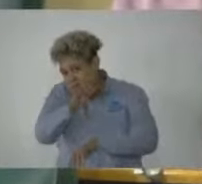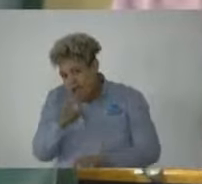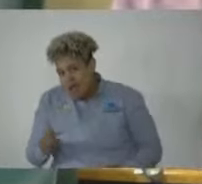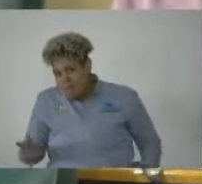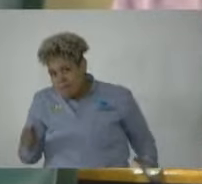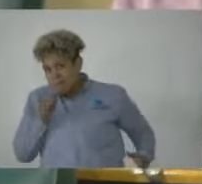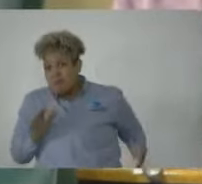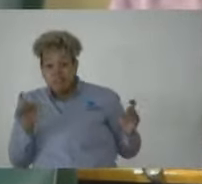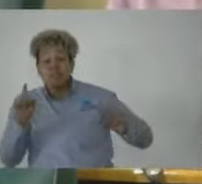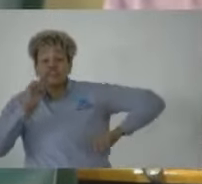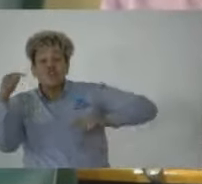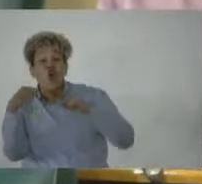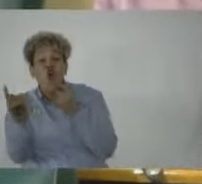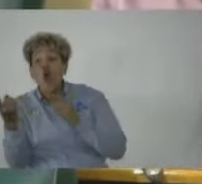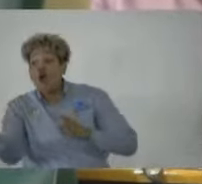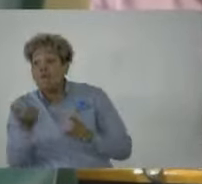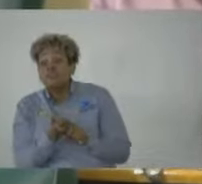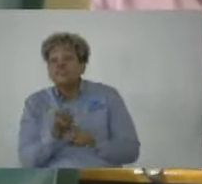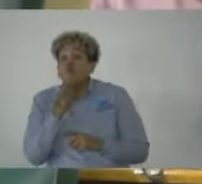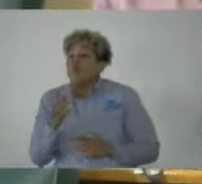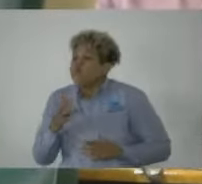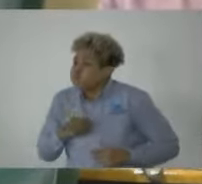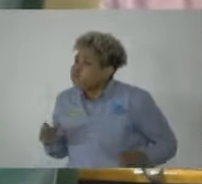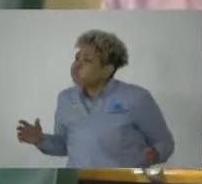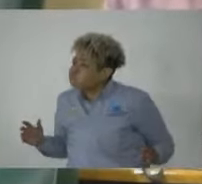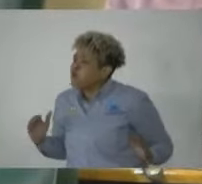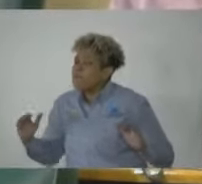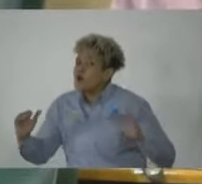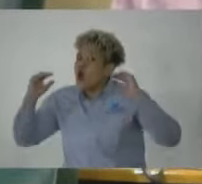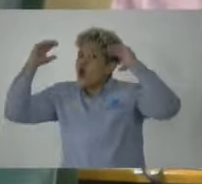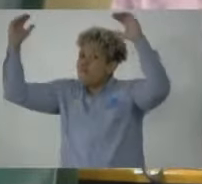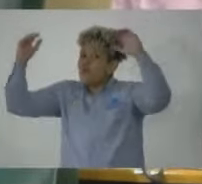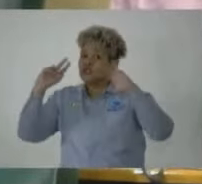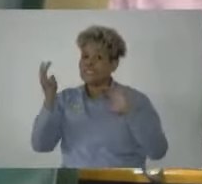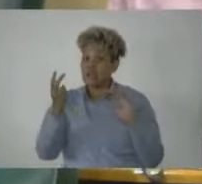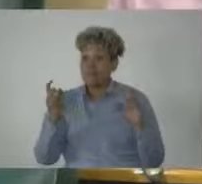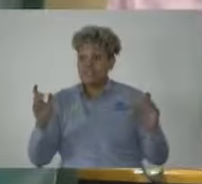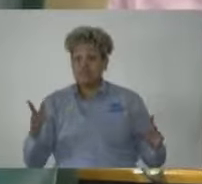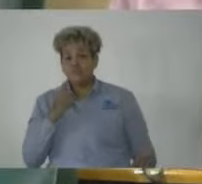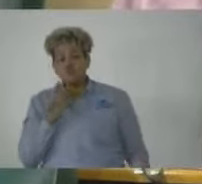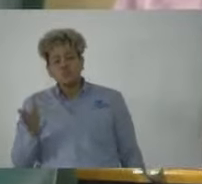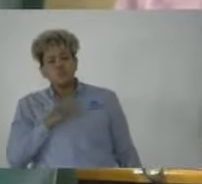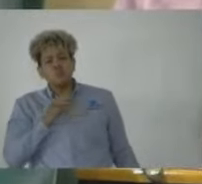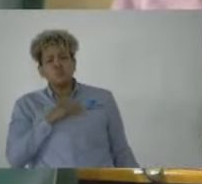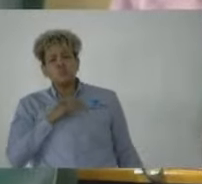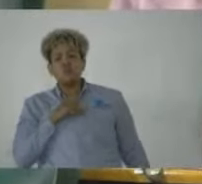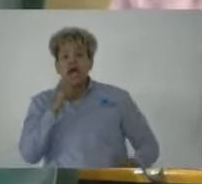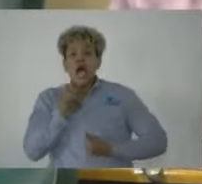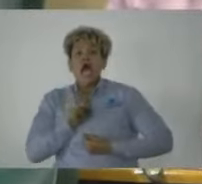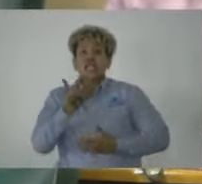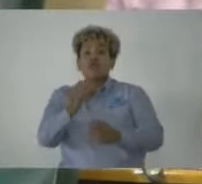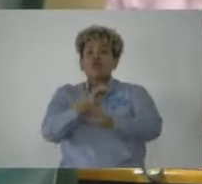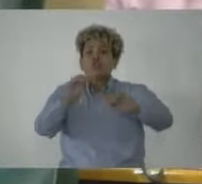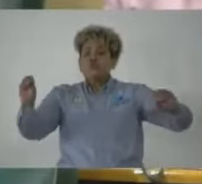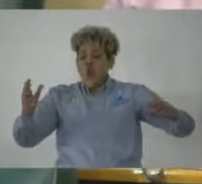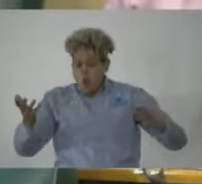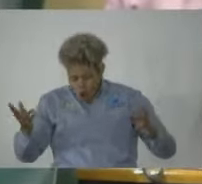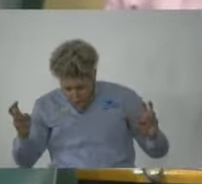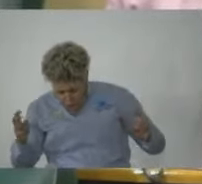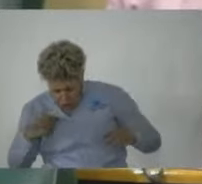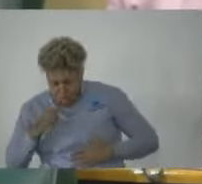Madam Speaker, the opposition welcomed the promotion of the Deputy Speaker to Speaker and expressed no issues of principle.